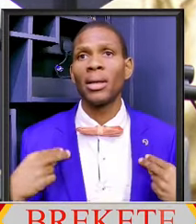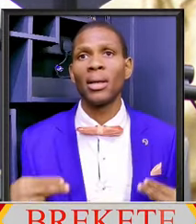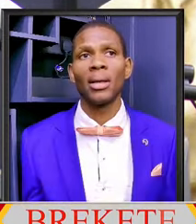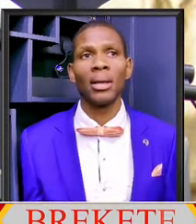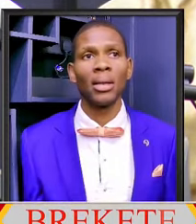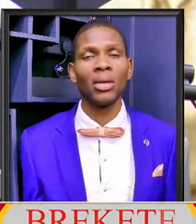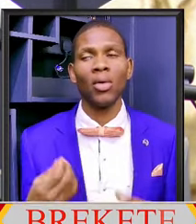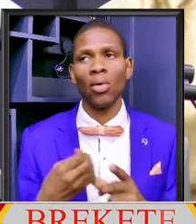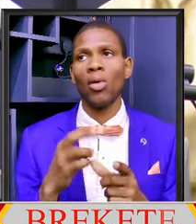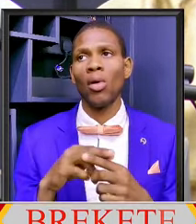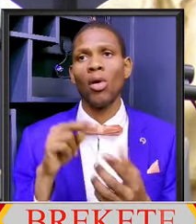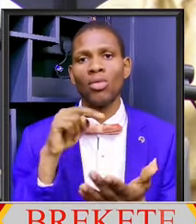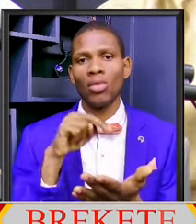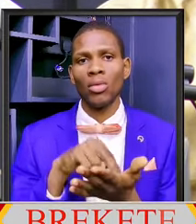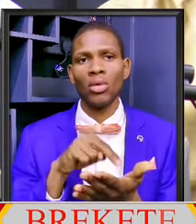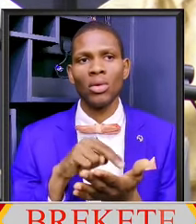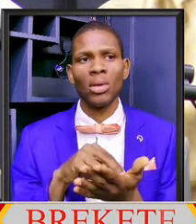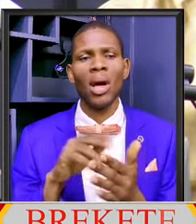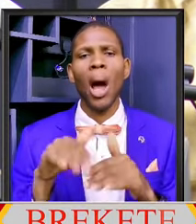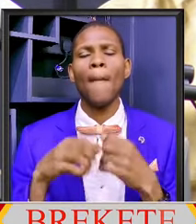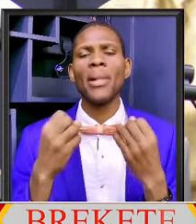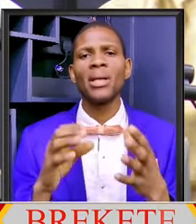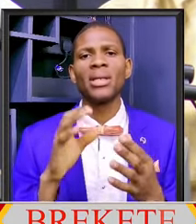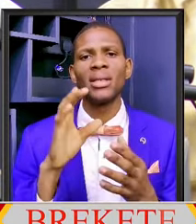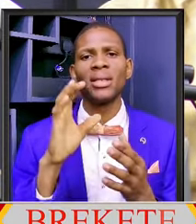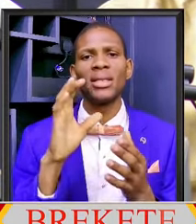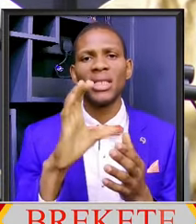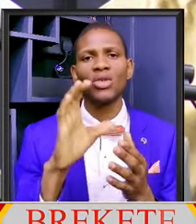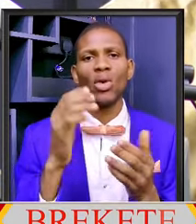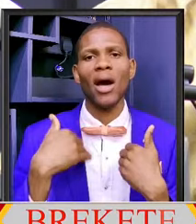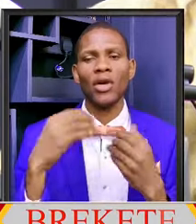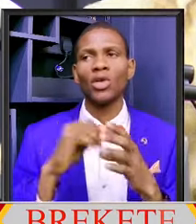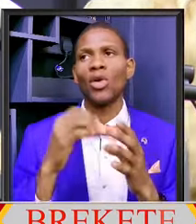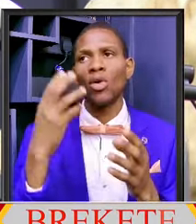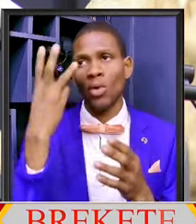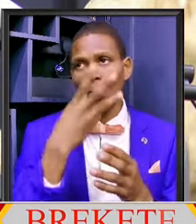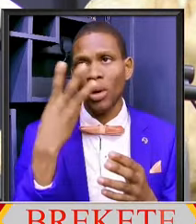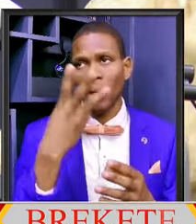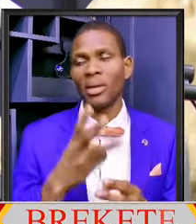sir. Or school of nursing. Yes. How many credit you get, ma?